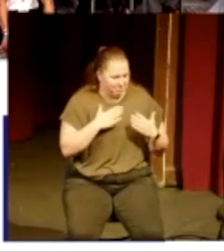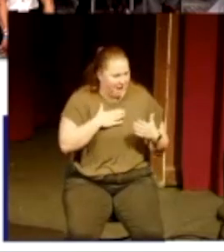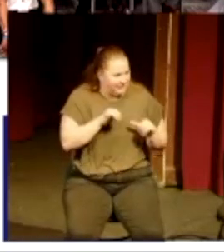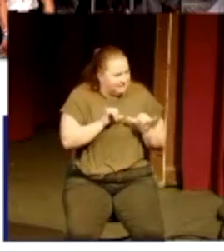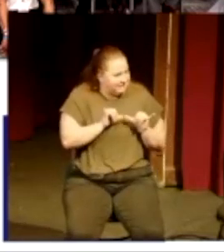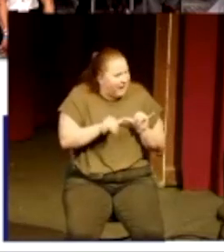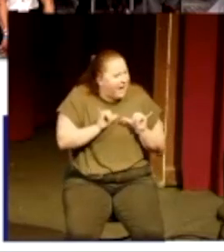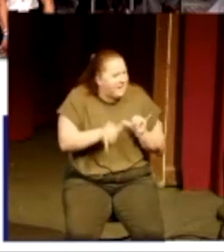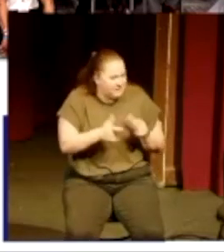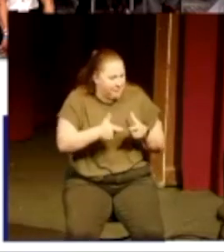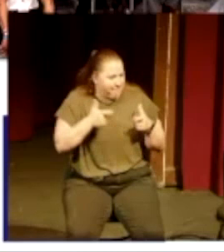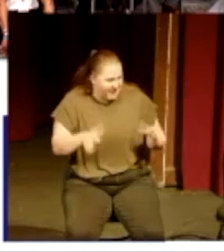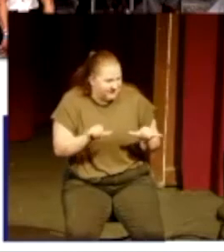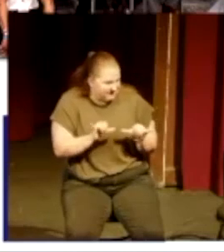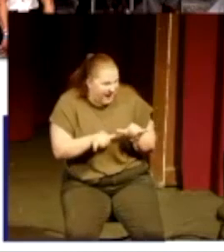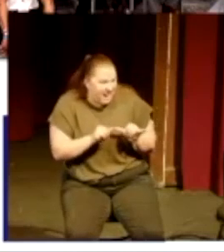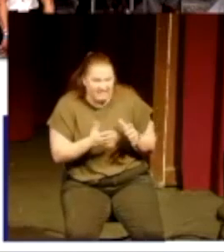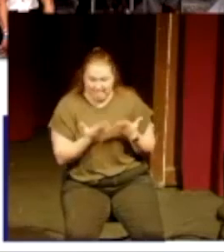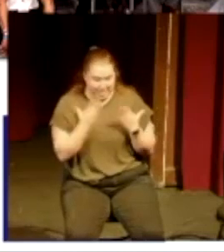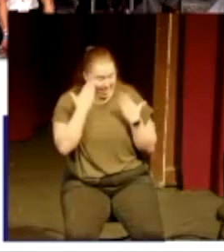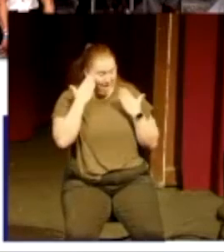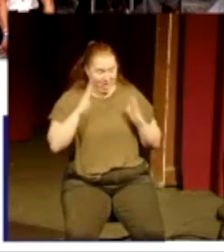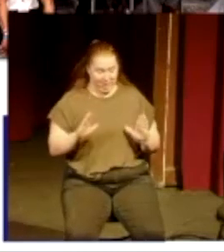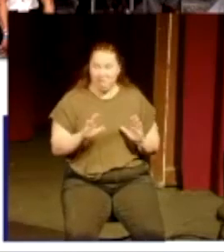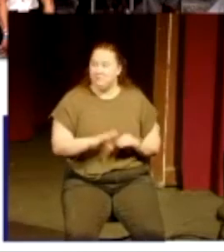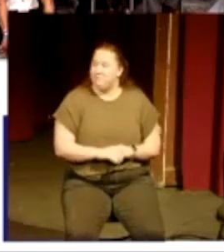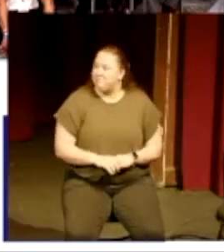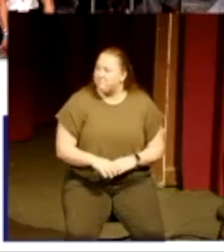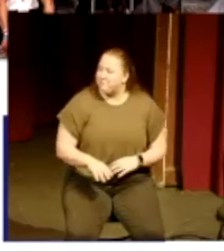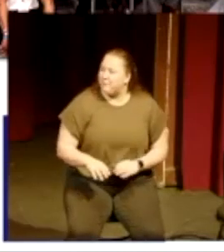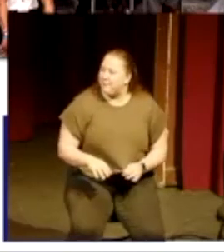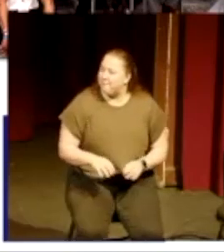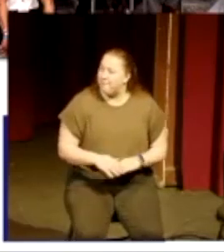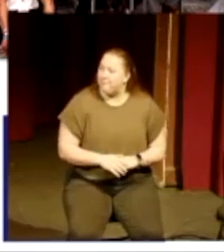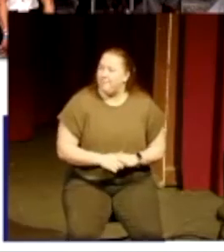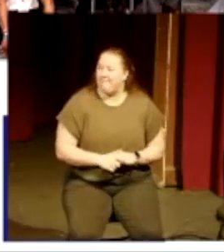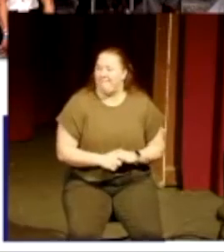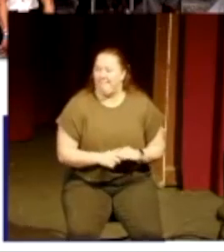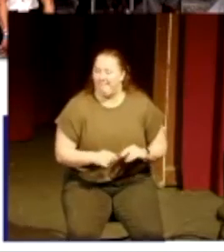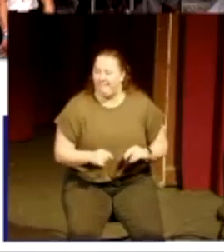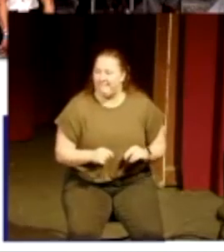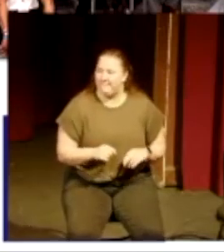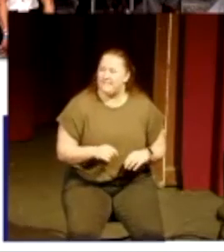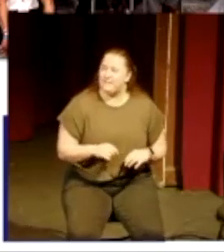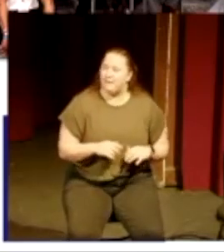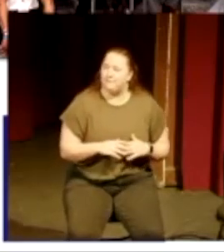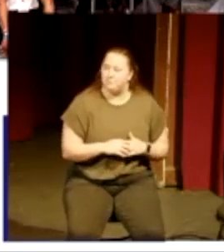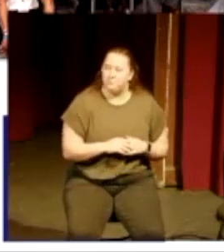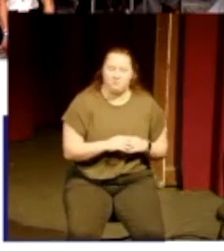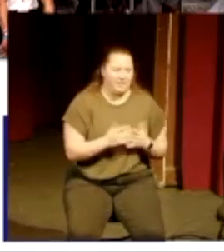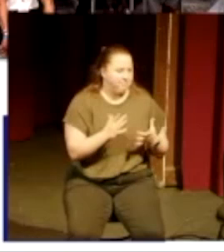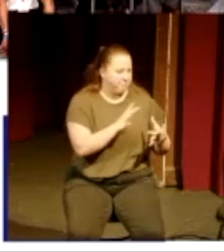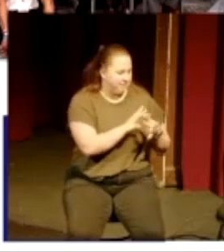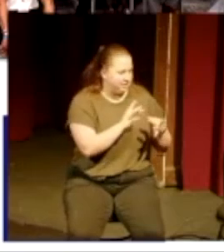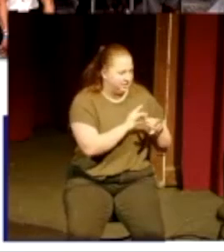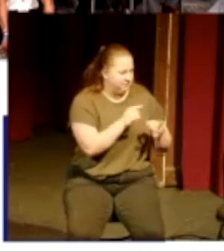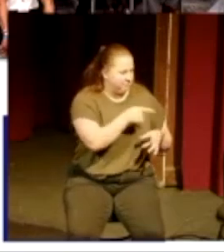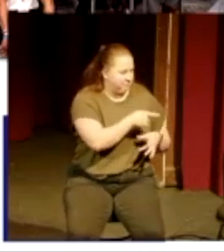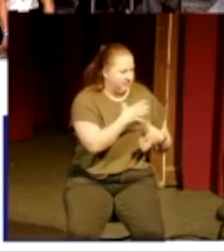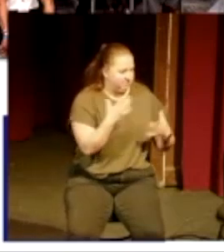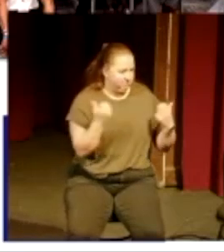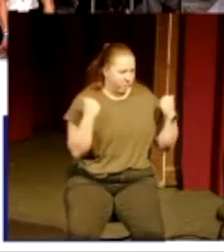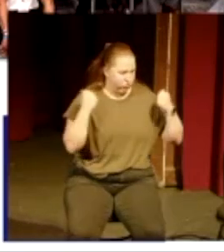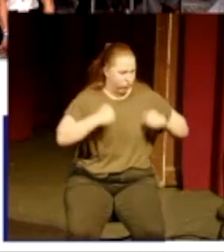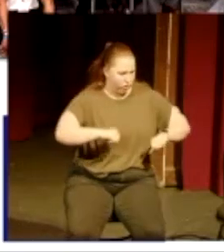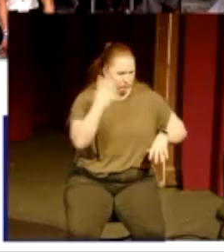long? He goes, I don't know. And then I mentioned that to the folks in our office, and they said, dude, you'd look